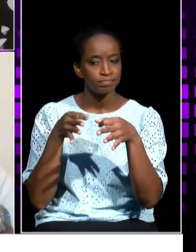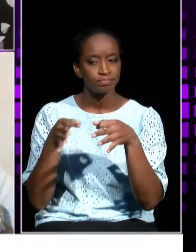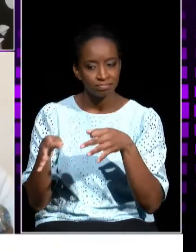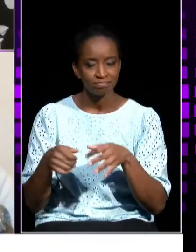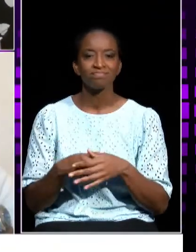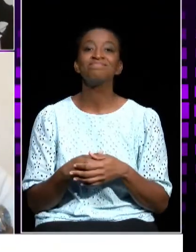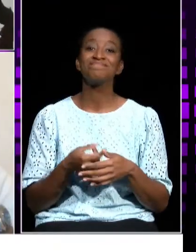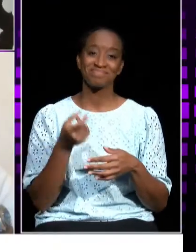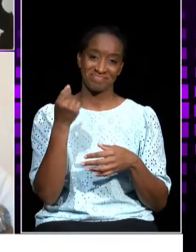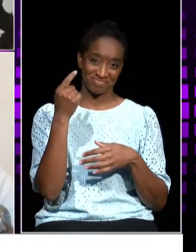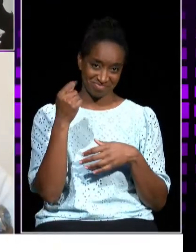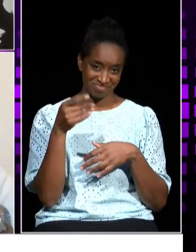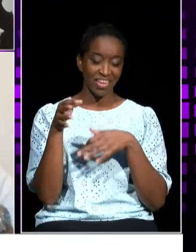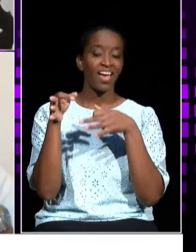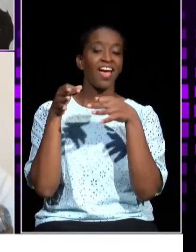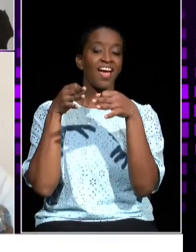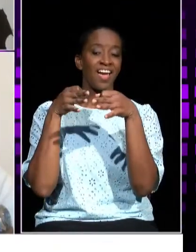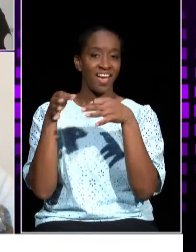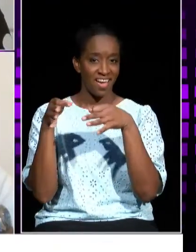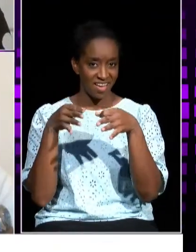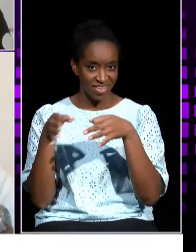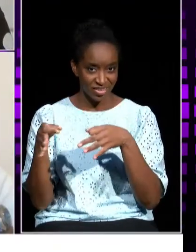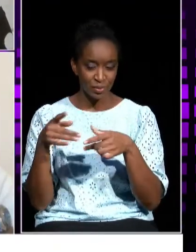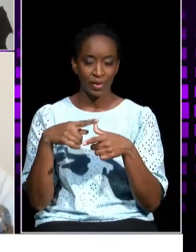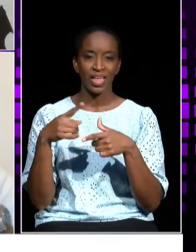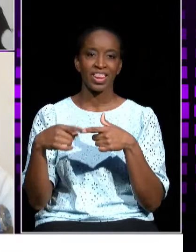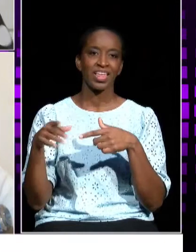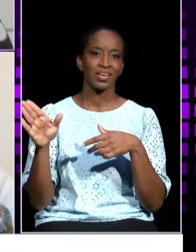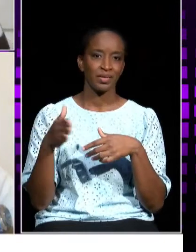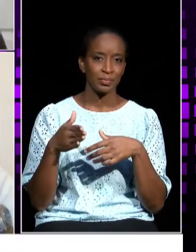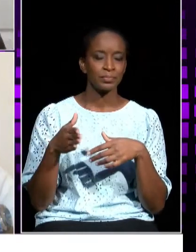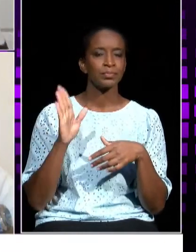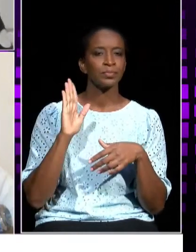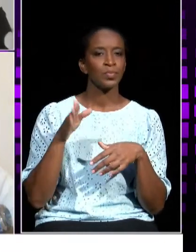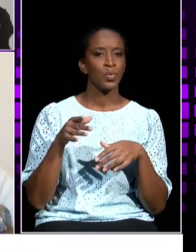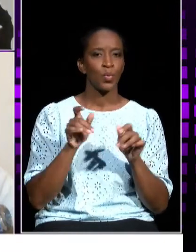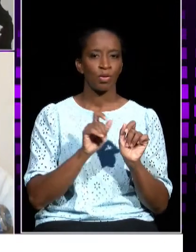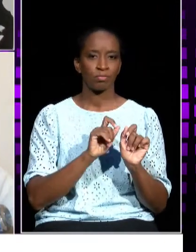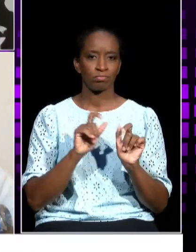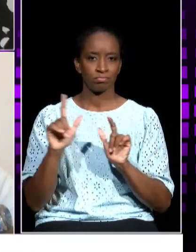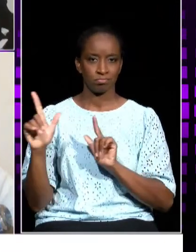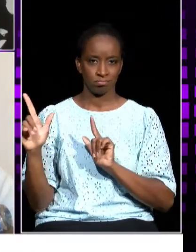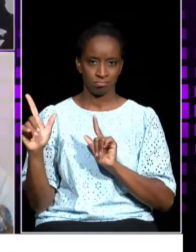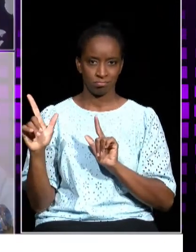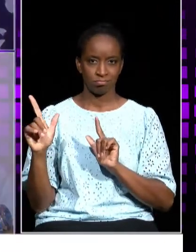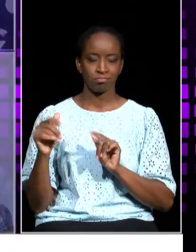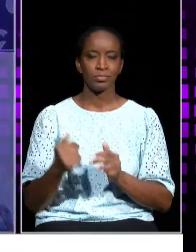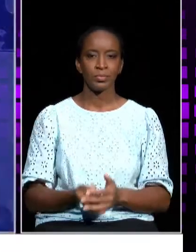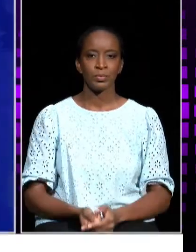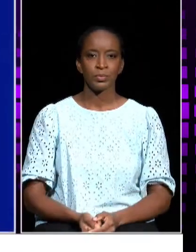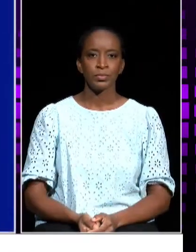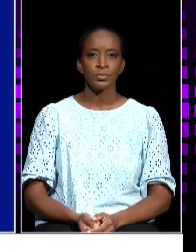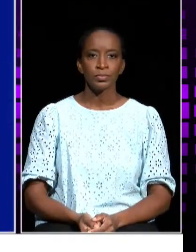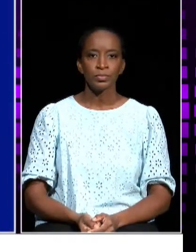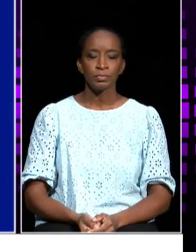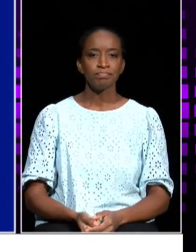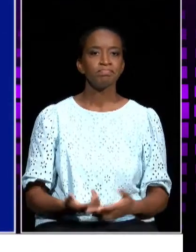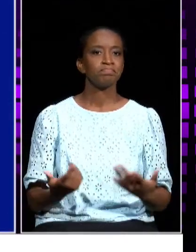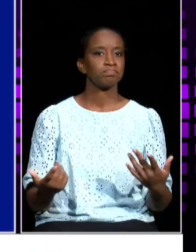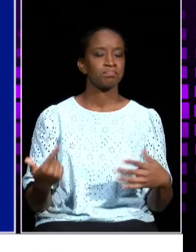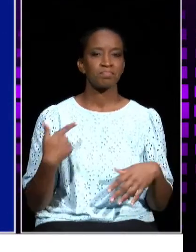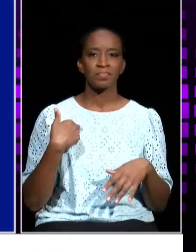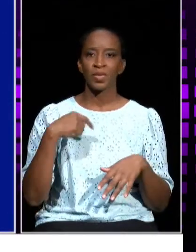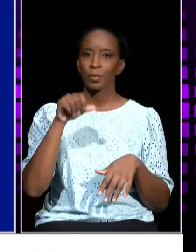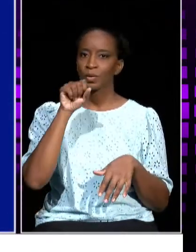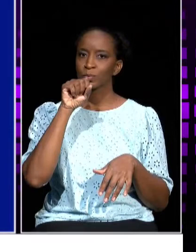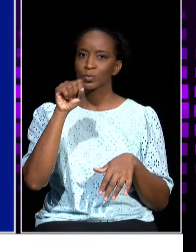make sure they understand the consequences. We're going to take a quick cut for a video message, and then we'll come back to our conversation. Motorsport is my passion, and I love what